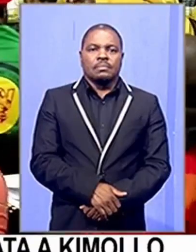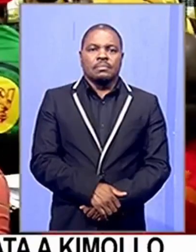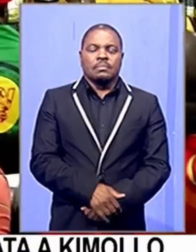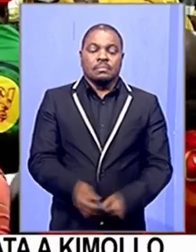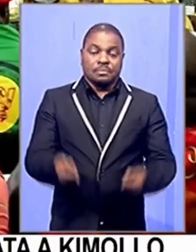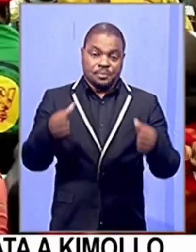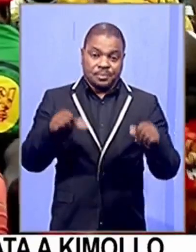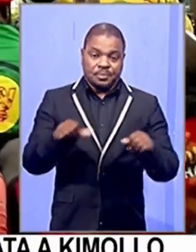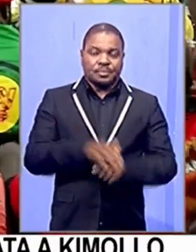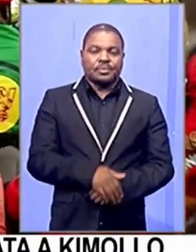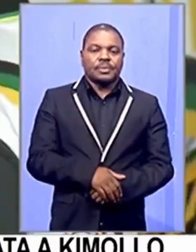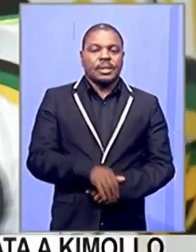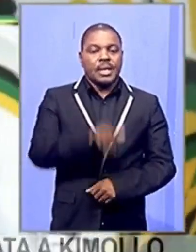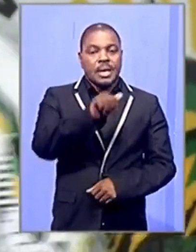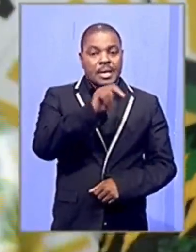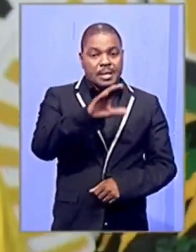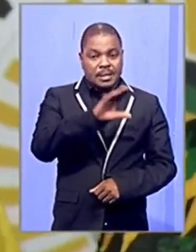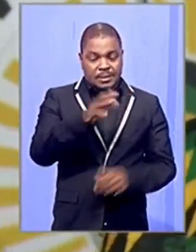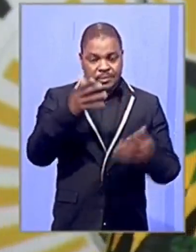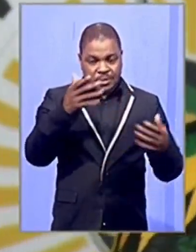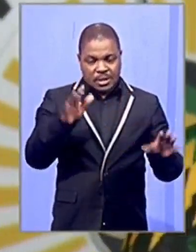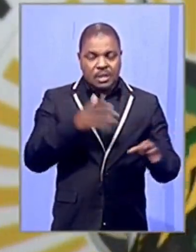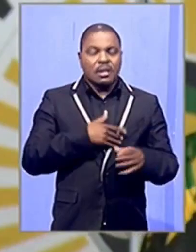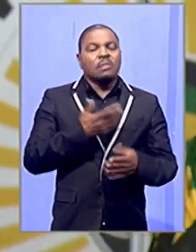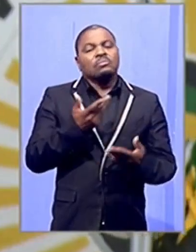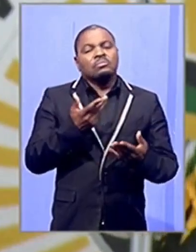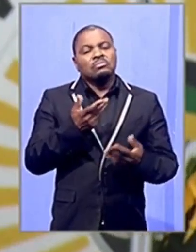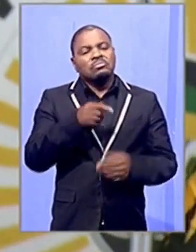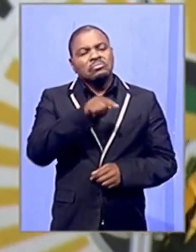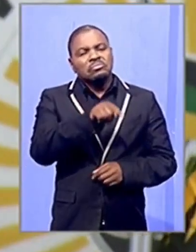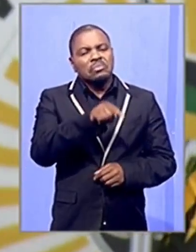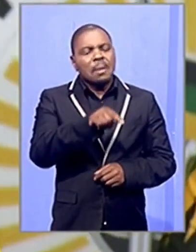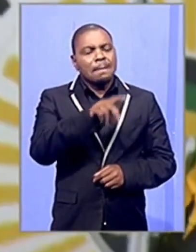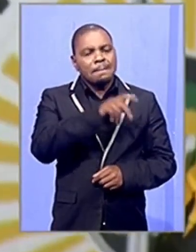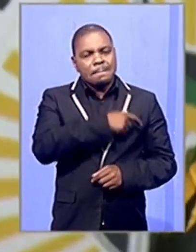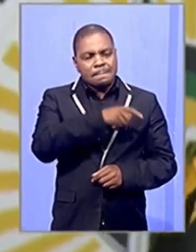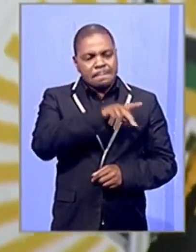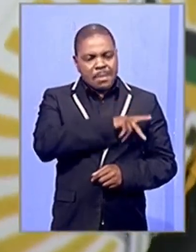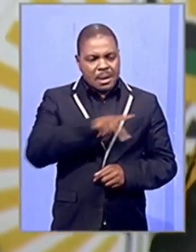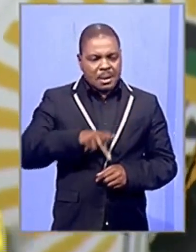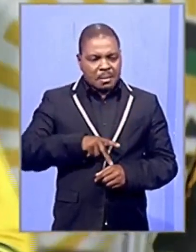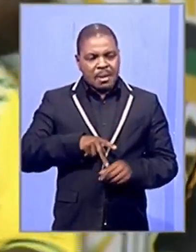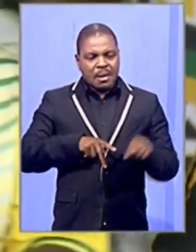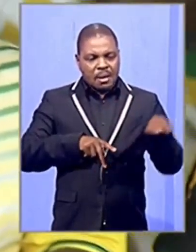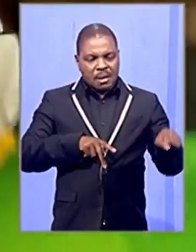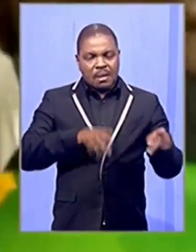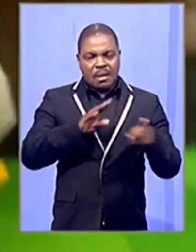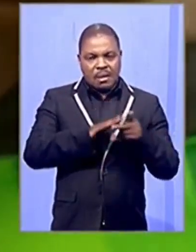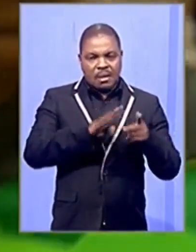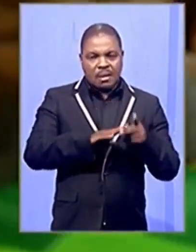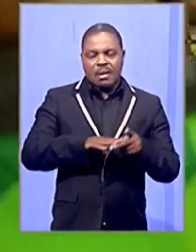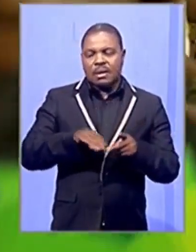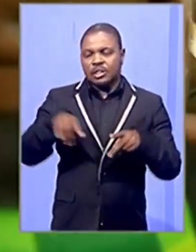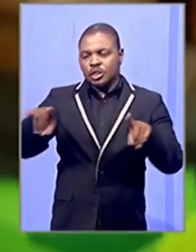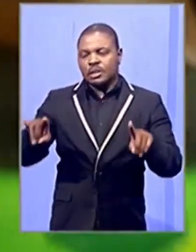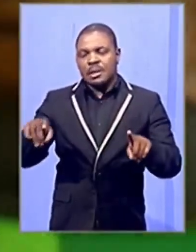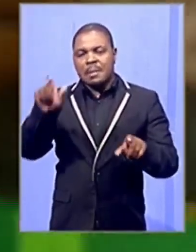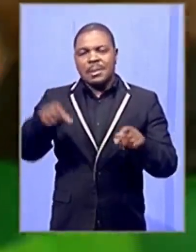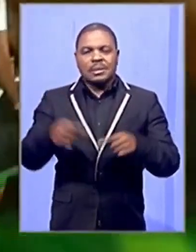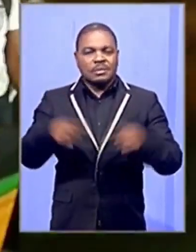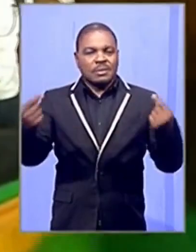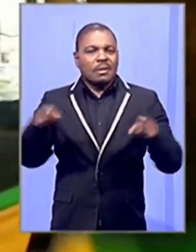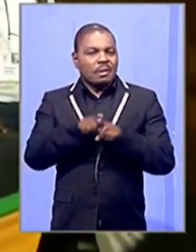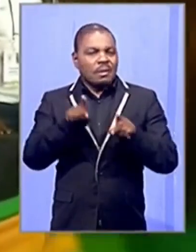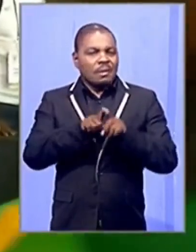Ka ho le leng ANC ile a tlameha ho sebetsana le boemo ba motona kgolo ya Profensi e se modula setulo wa mokga jwalo ka ho etsahala